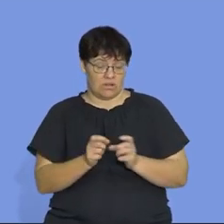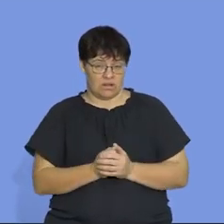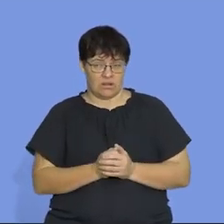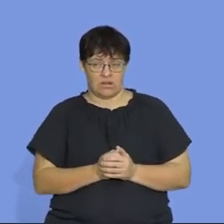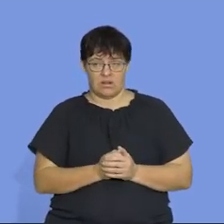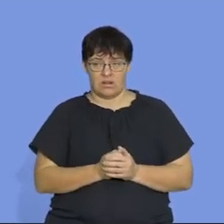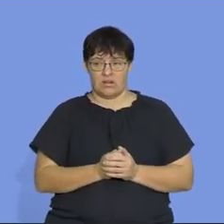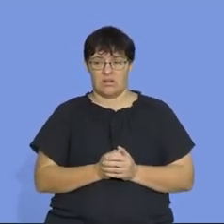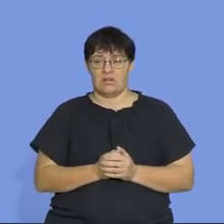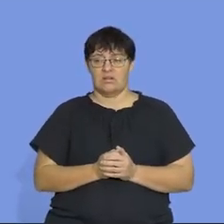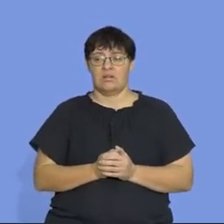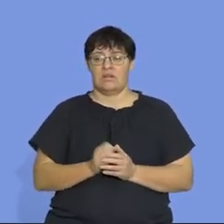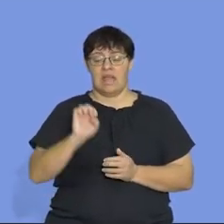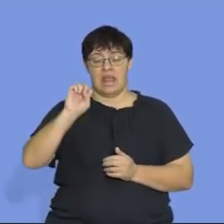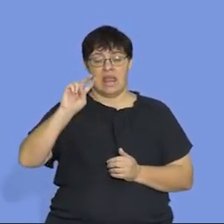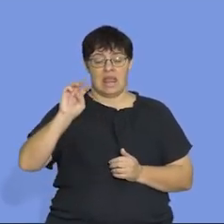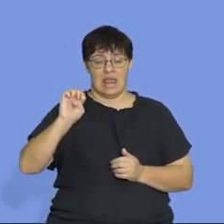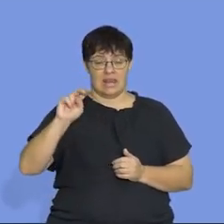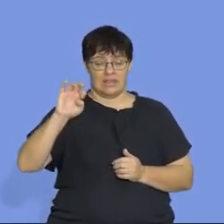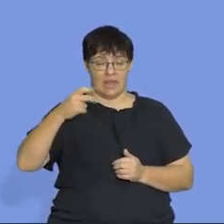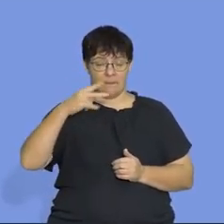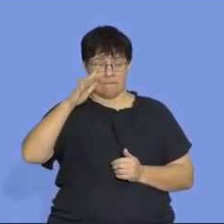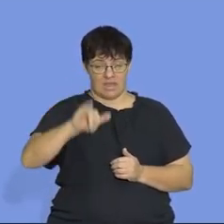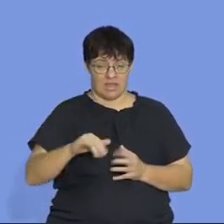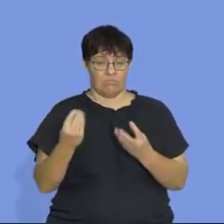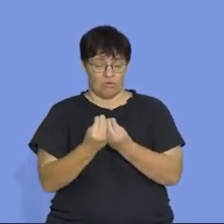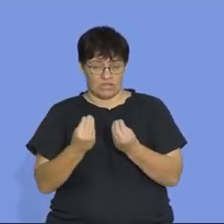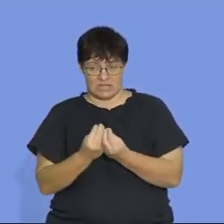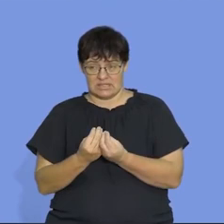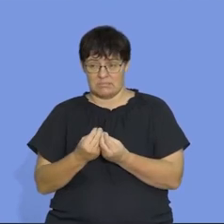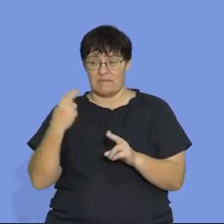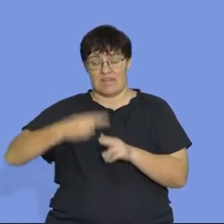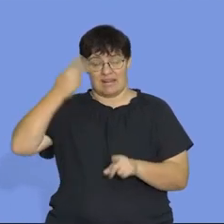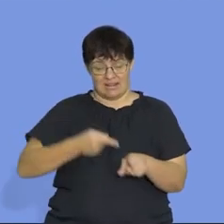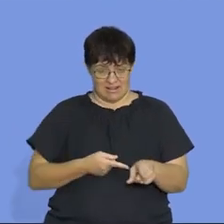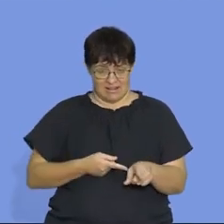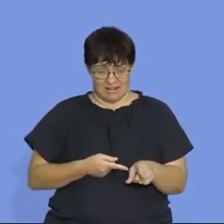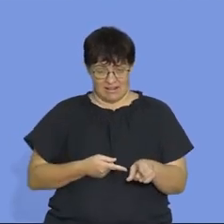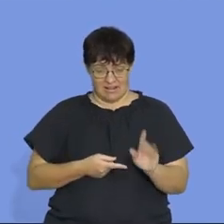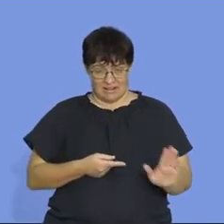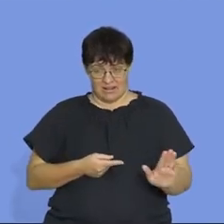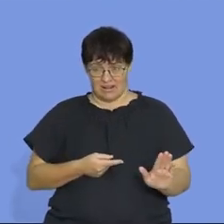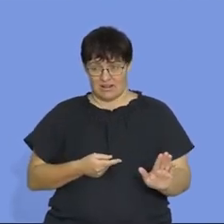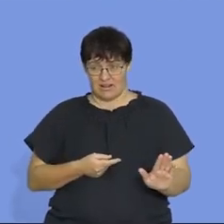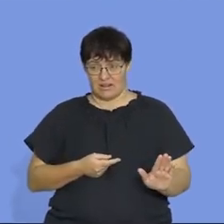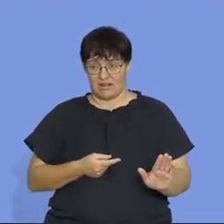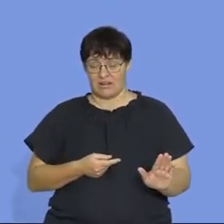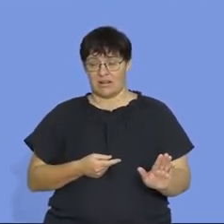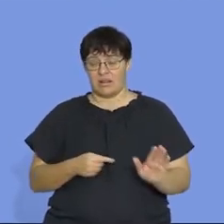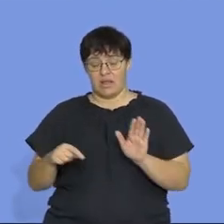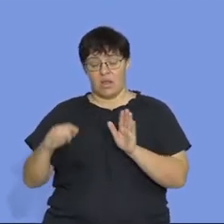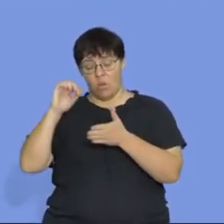of products, okay, which is final, okay, enthalpy of products, okay,